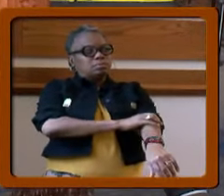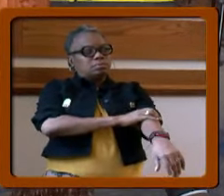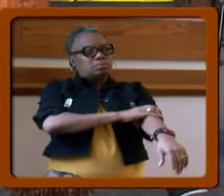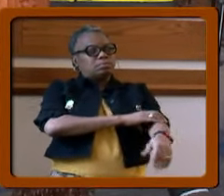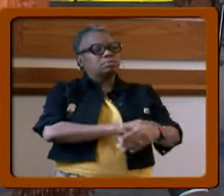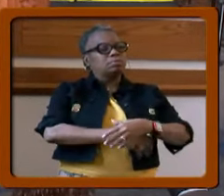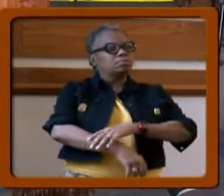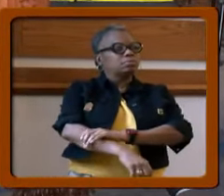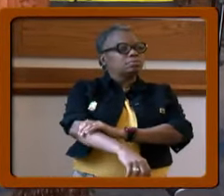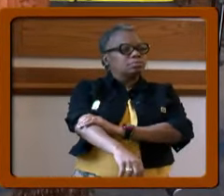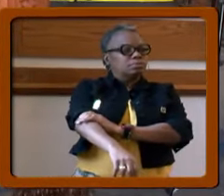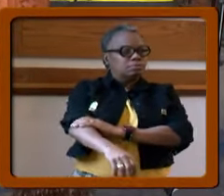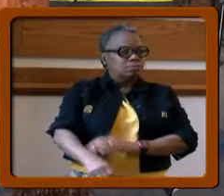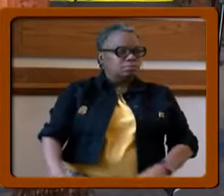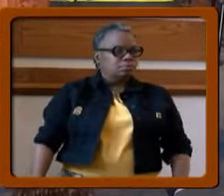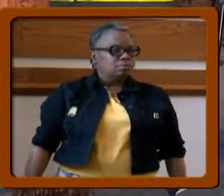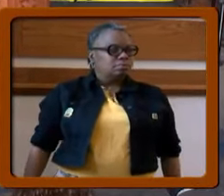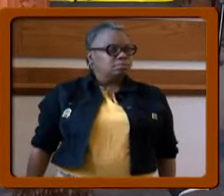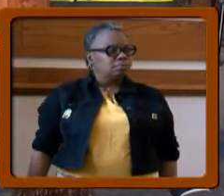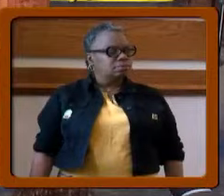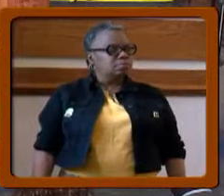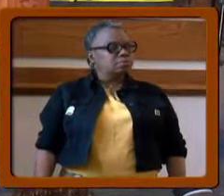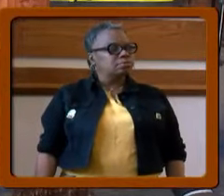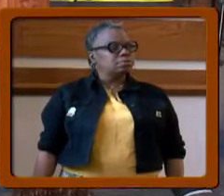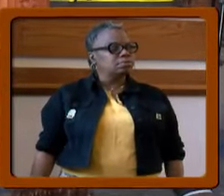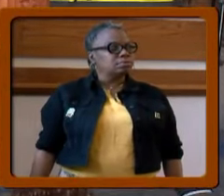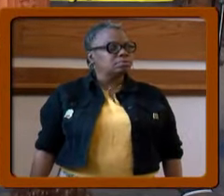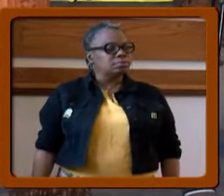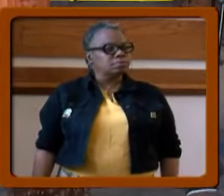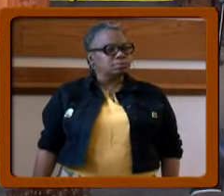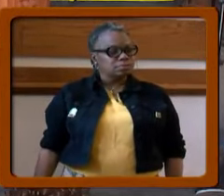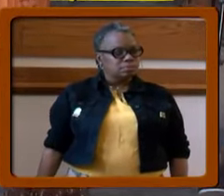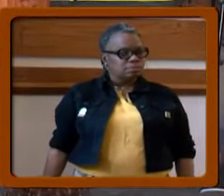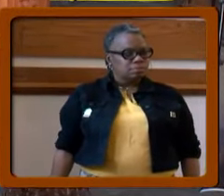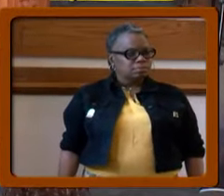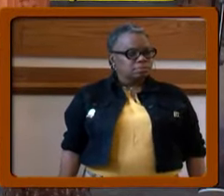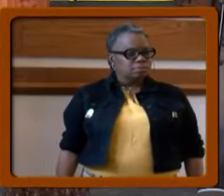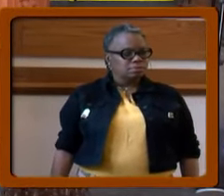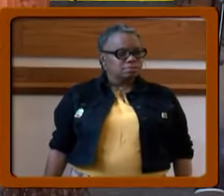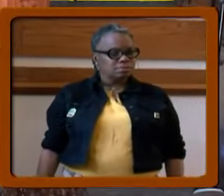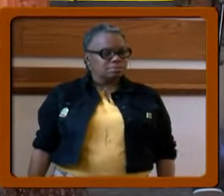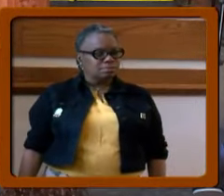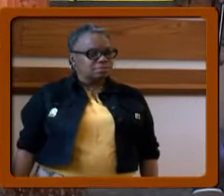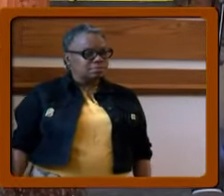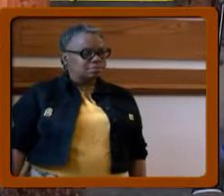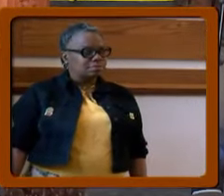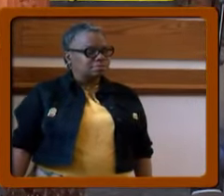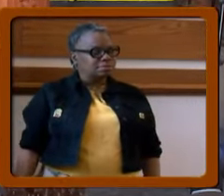Thank you.